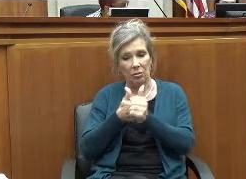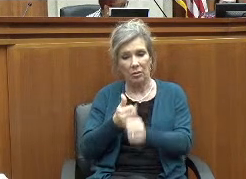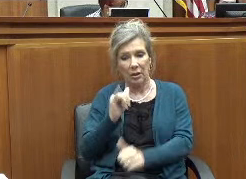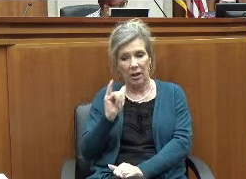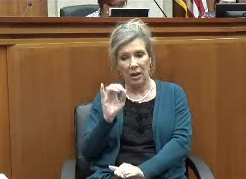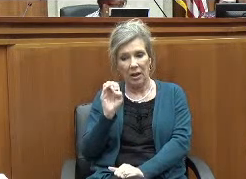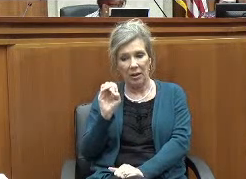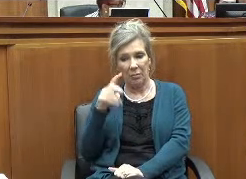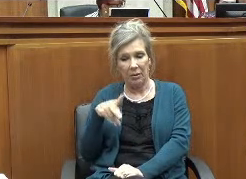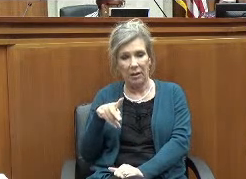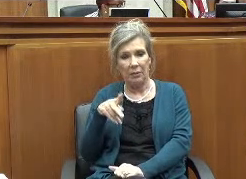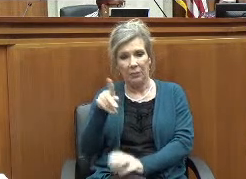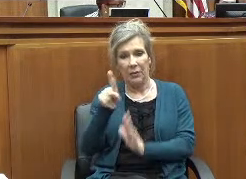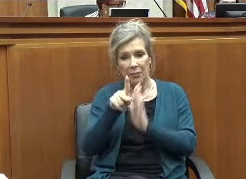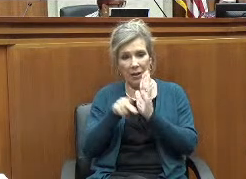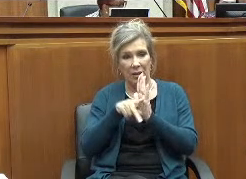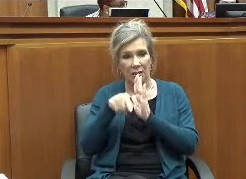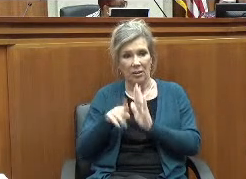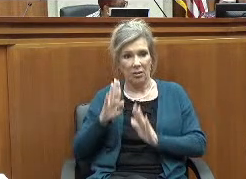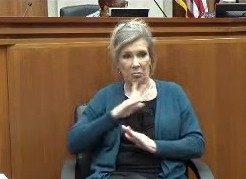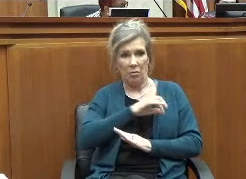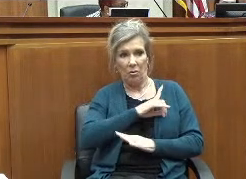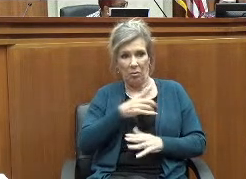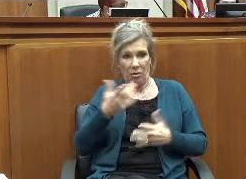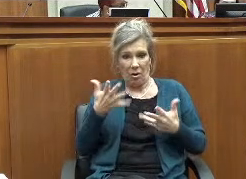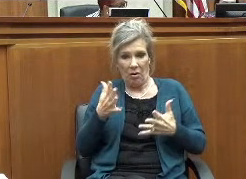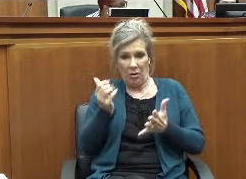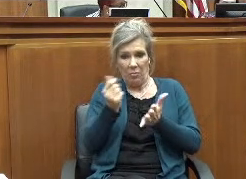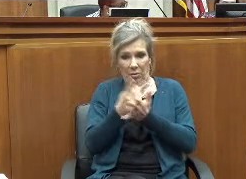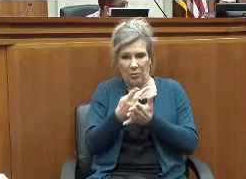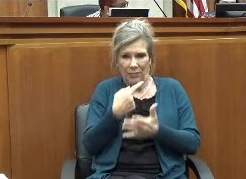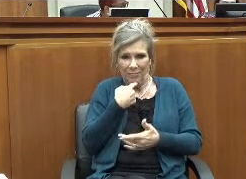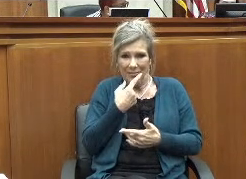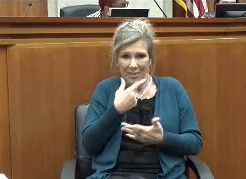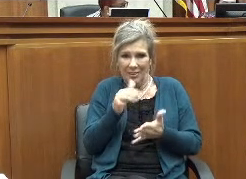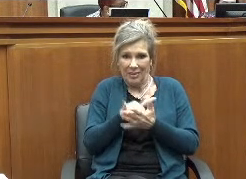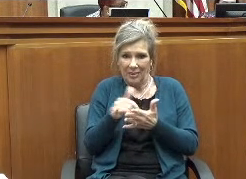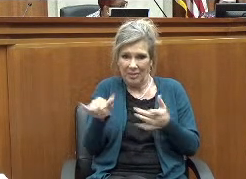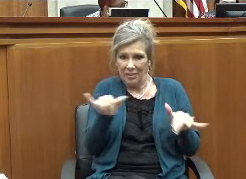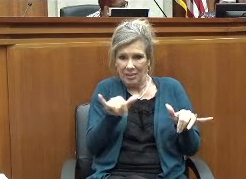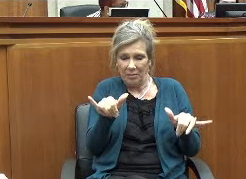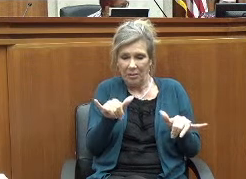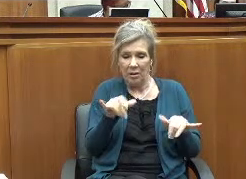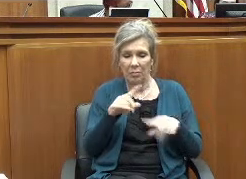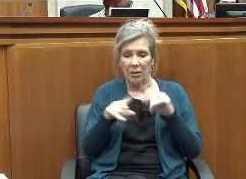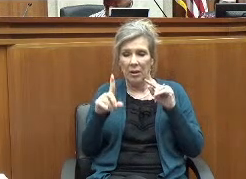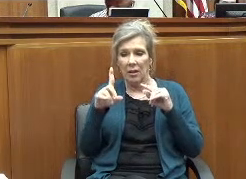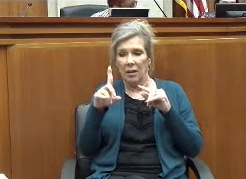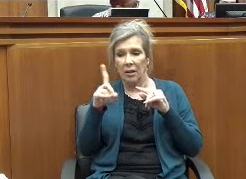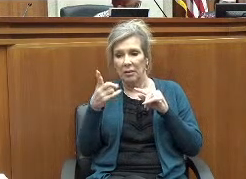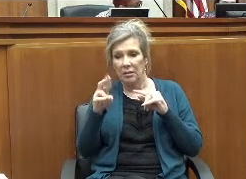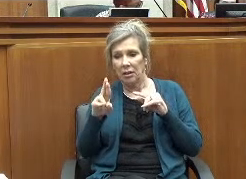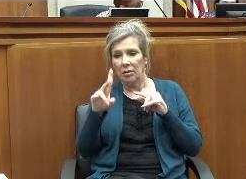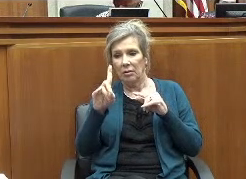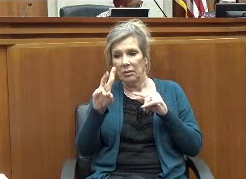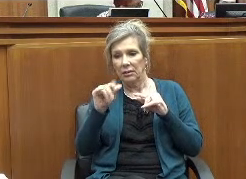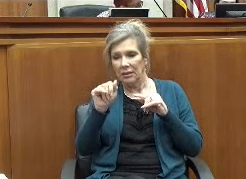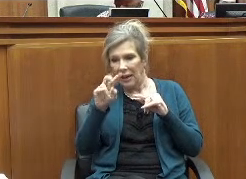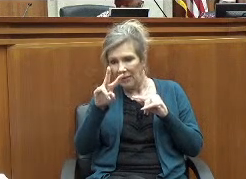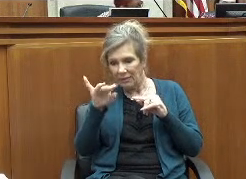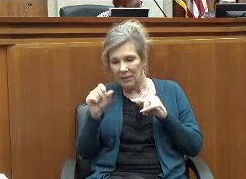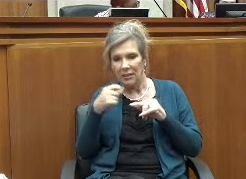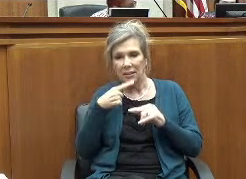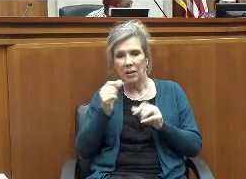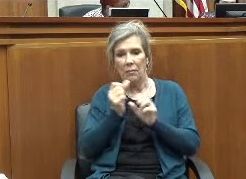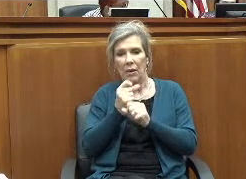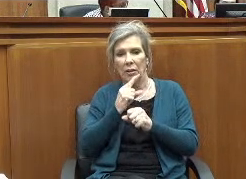already approved says that. I think what Dr. Davis is trying to accomplish here is saying, follow the policy. Make sure that the policy is being followed. There